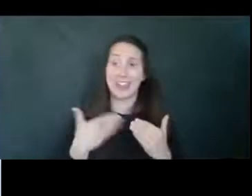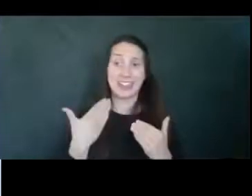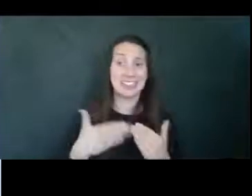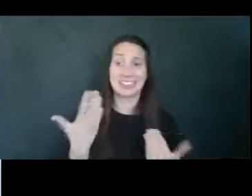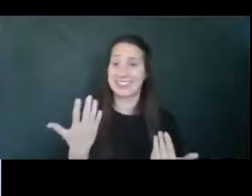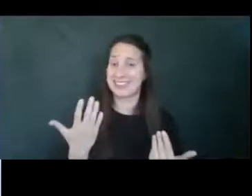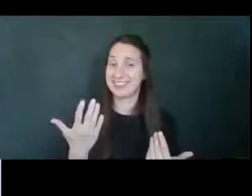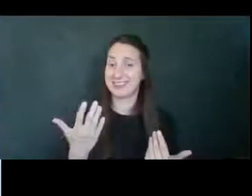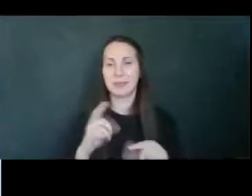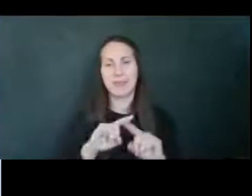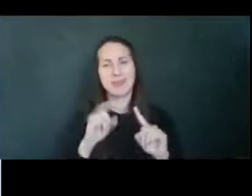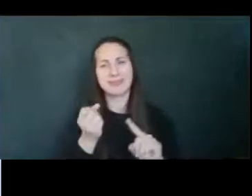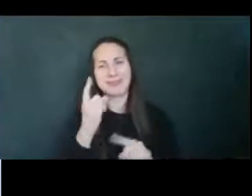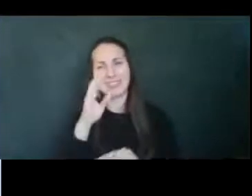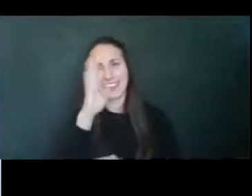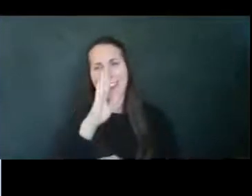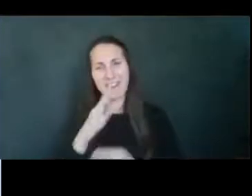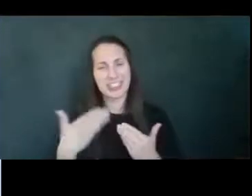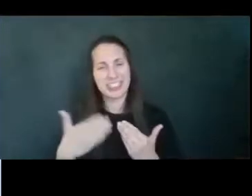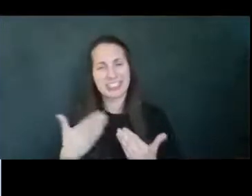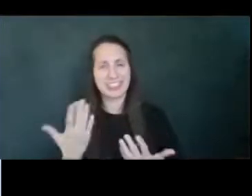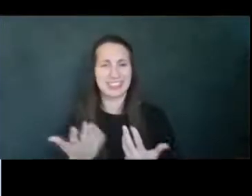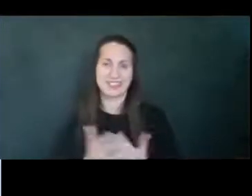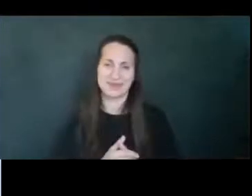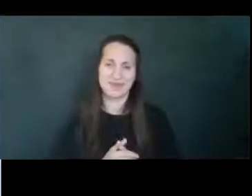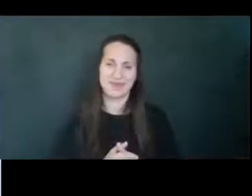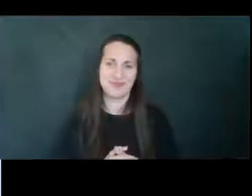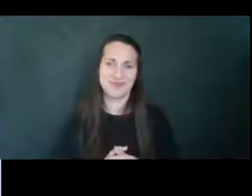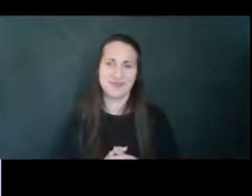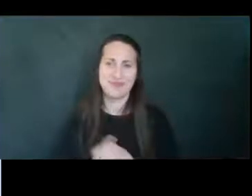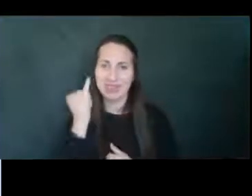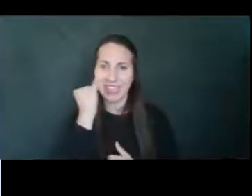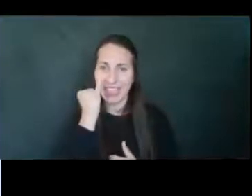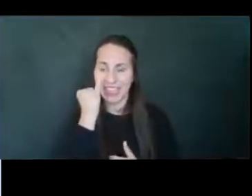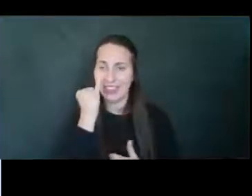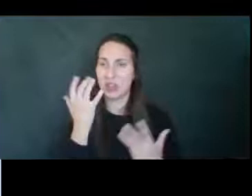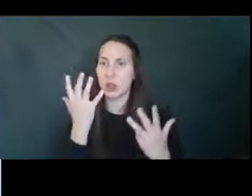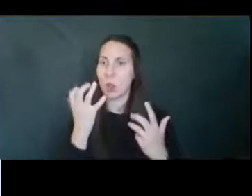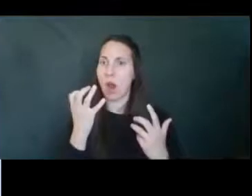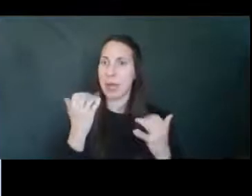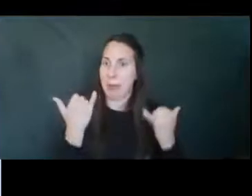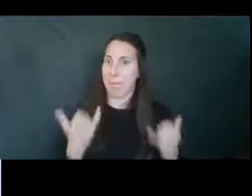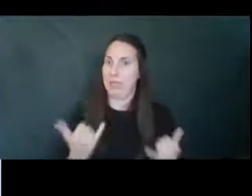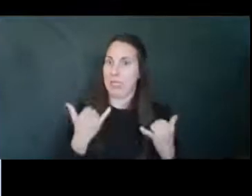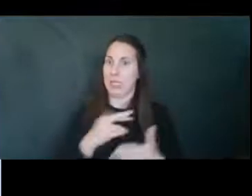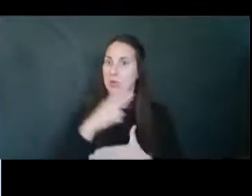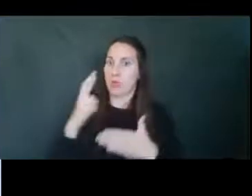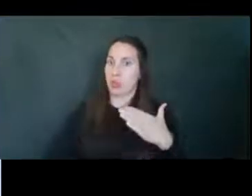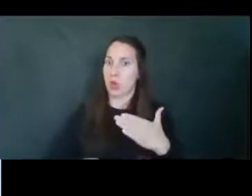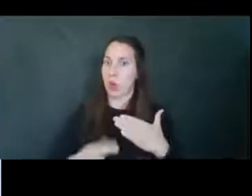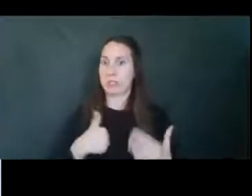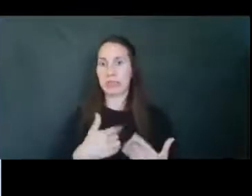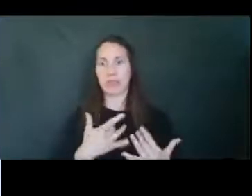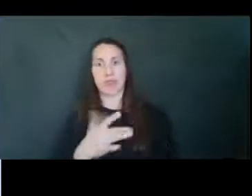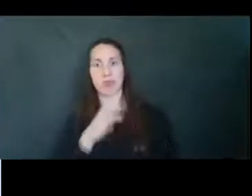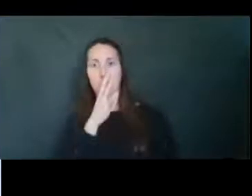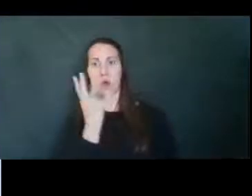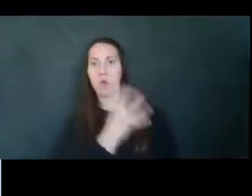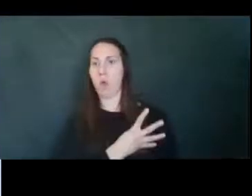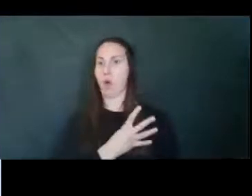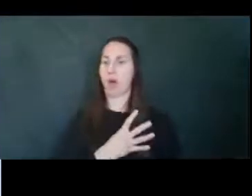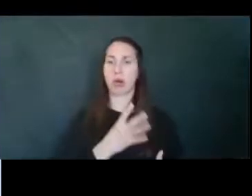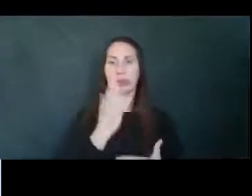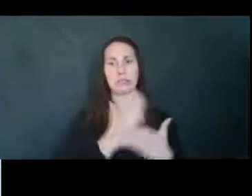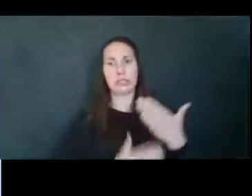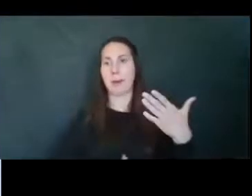you skip steps to push for immediate results. That's going to come back to bite you with all the things that you overlooked or